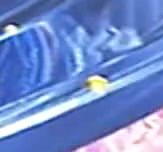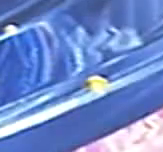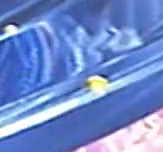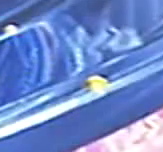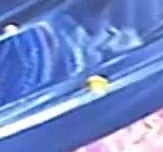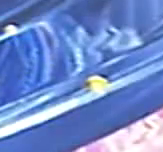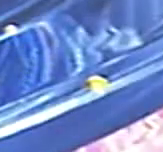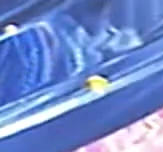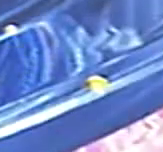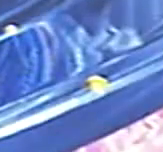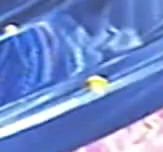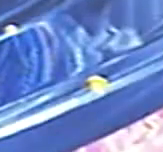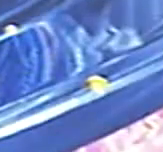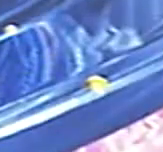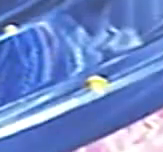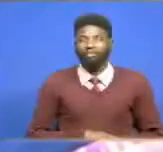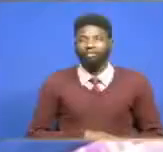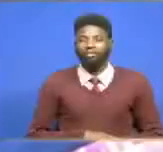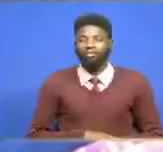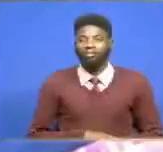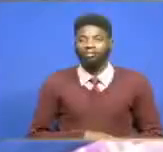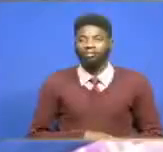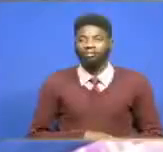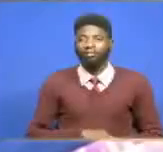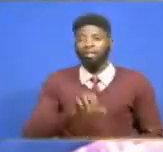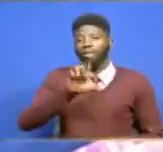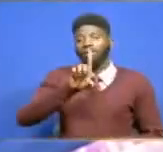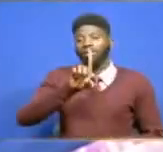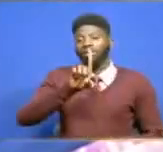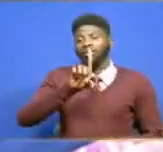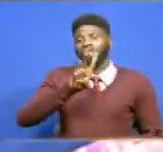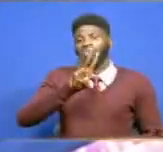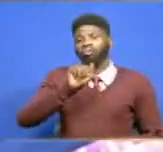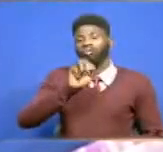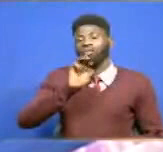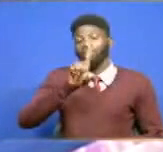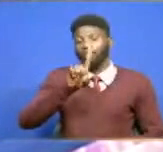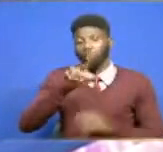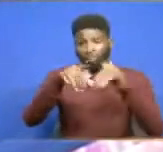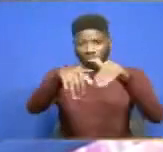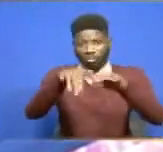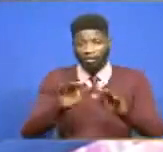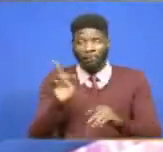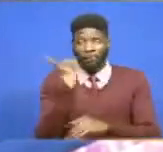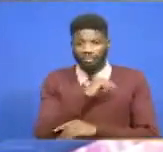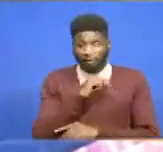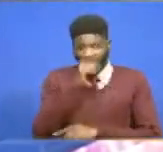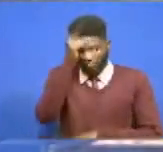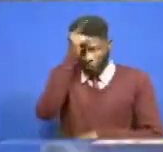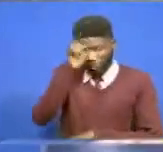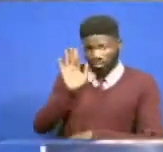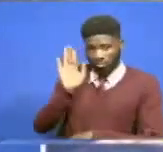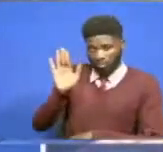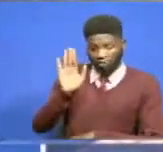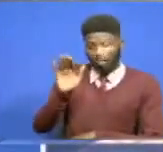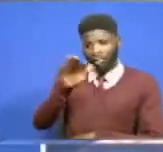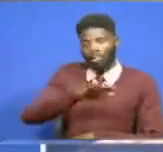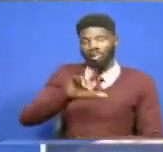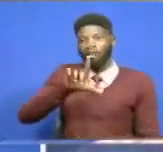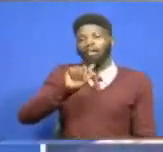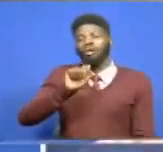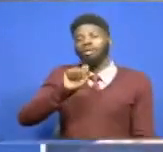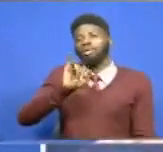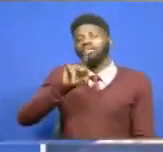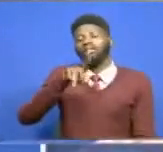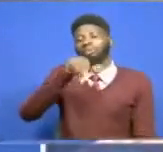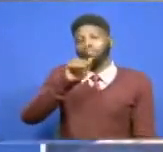four-time Kenya Open Bisley champion Edward Legei has been laid to rest at his rural home in Chumvi, Laikipia County.